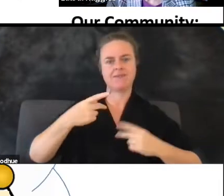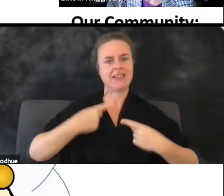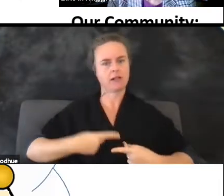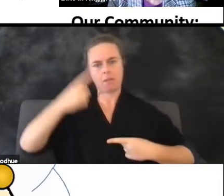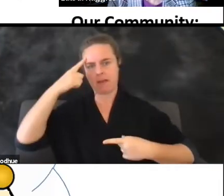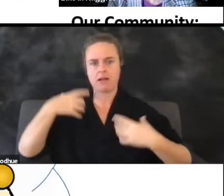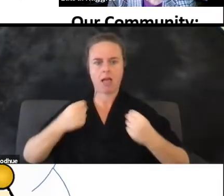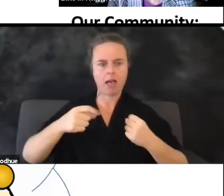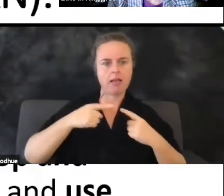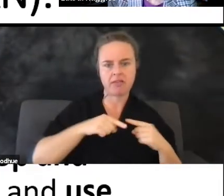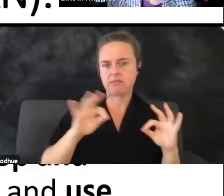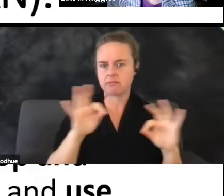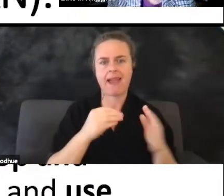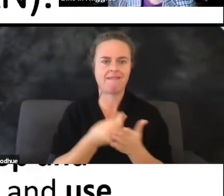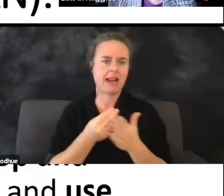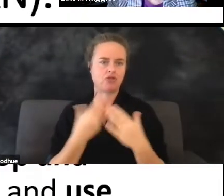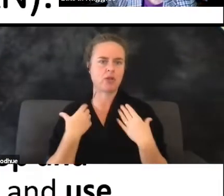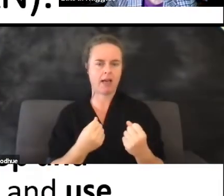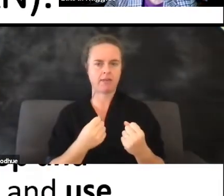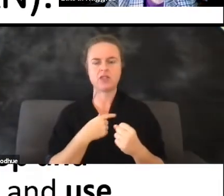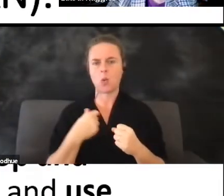those areas.